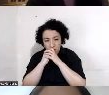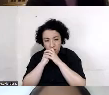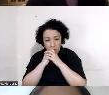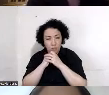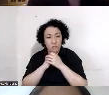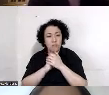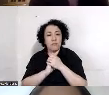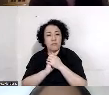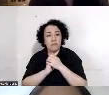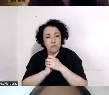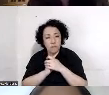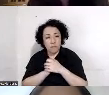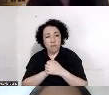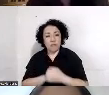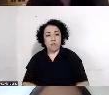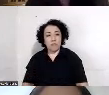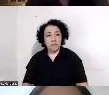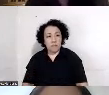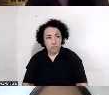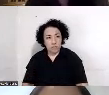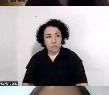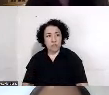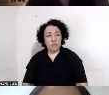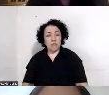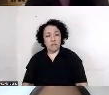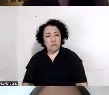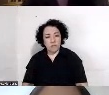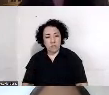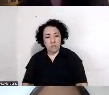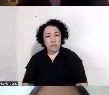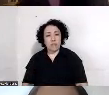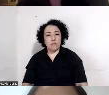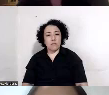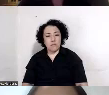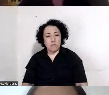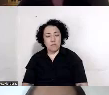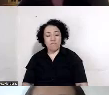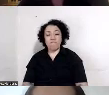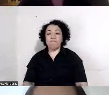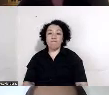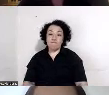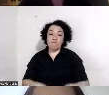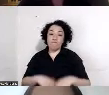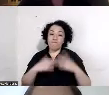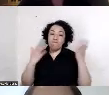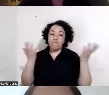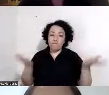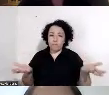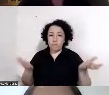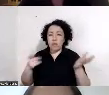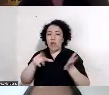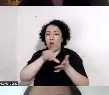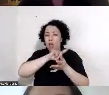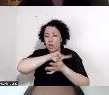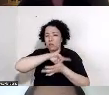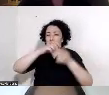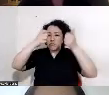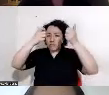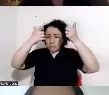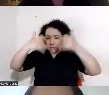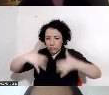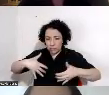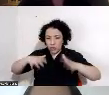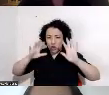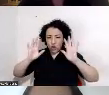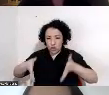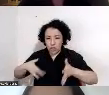these things make the greatest difference for talent development. Então, como foi comentado antes, a conclusão foi